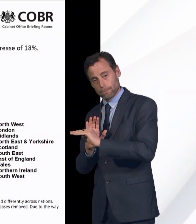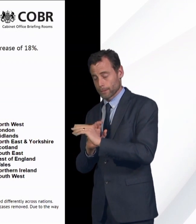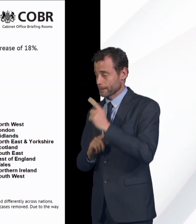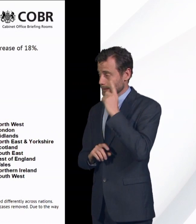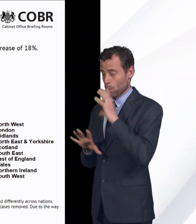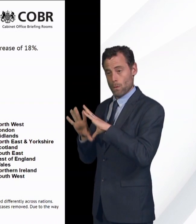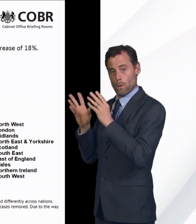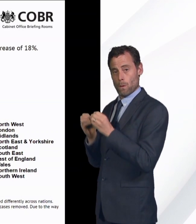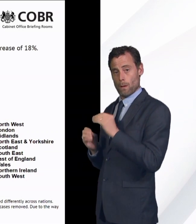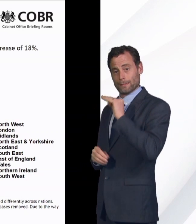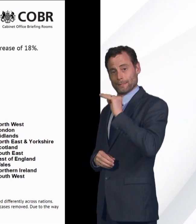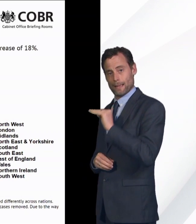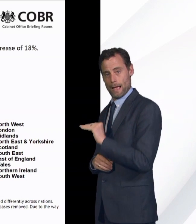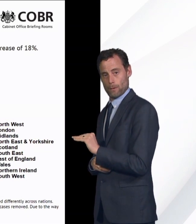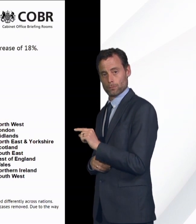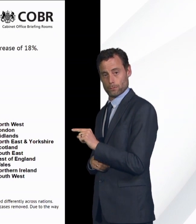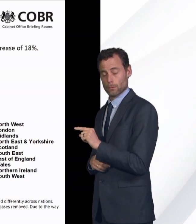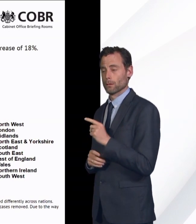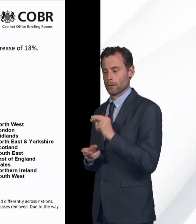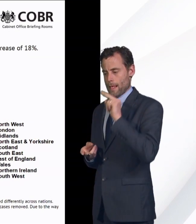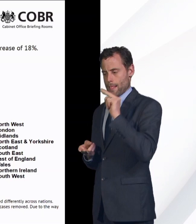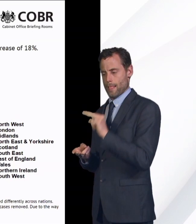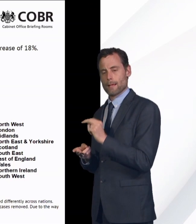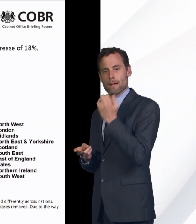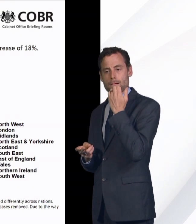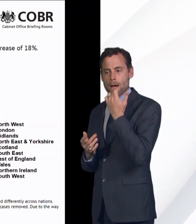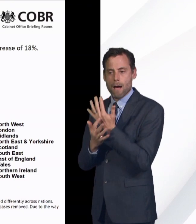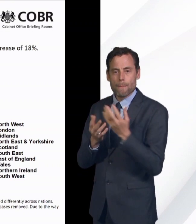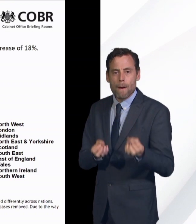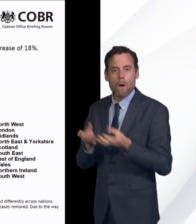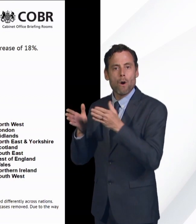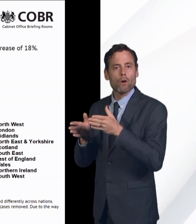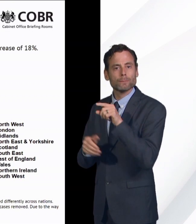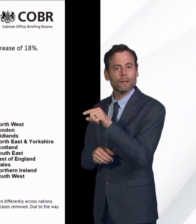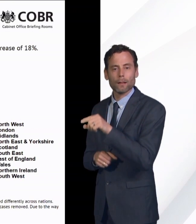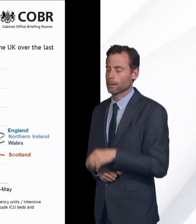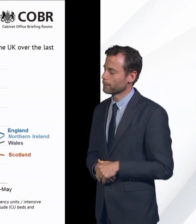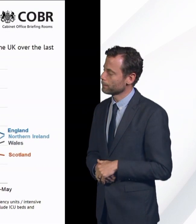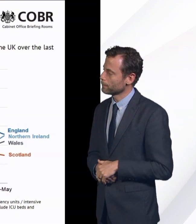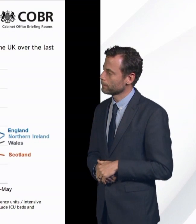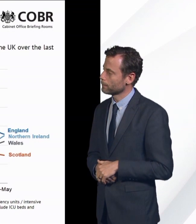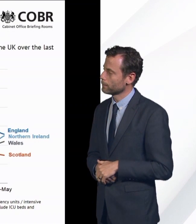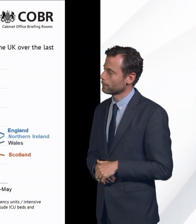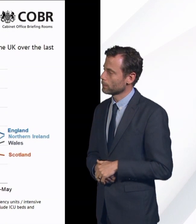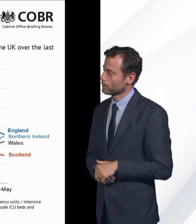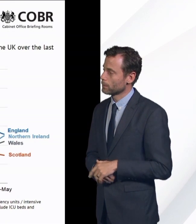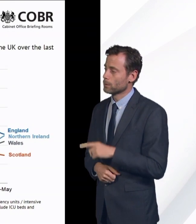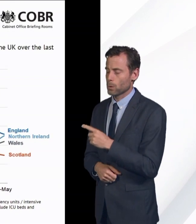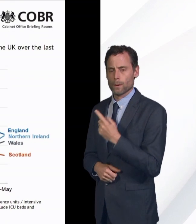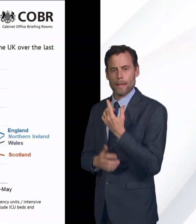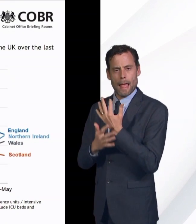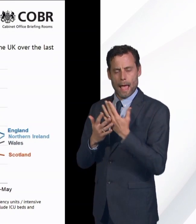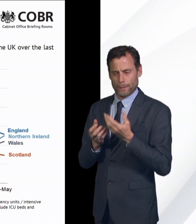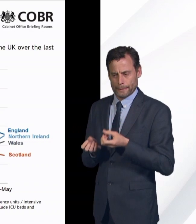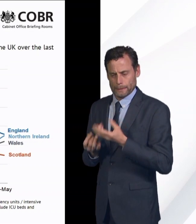decrease in the number of people in hospital with COVID-19. And then for the sickest patients, in the next slide, you can